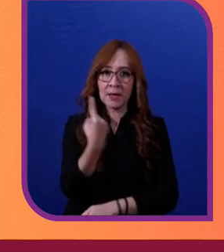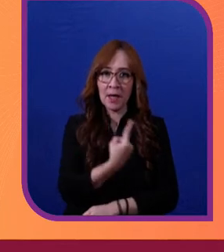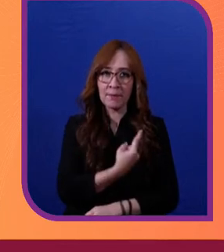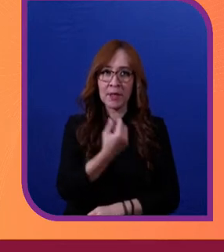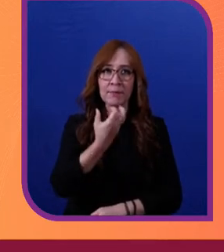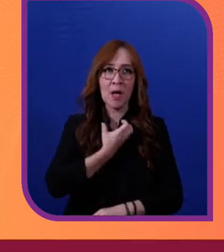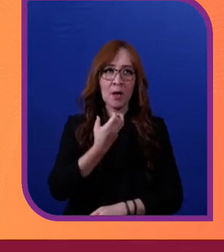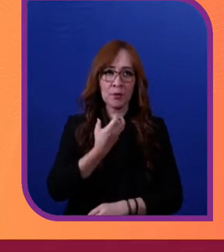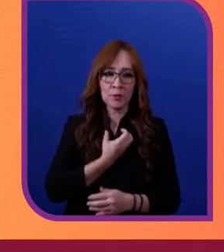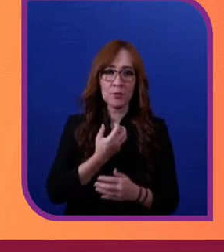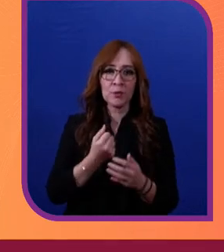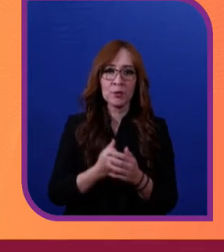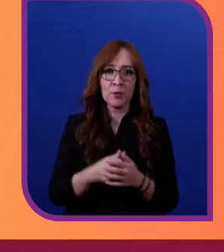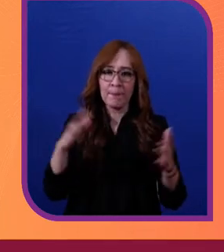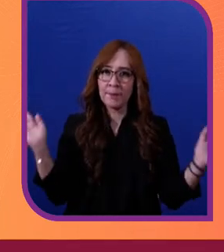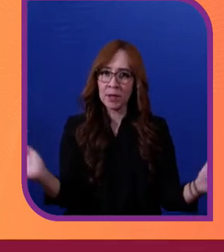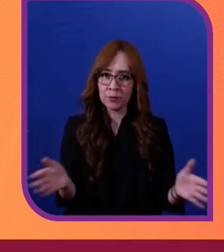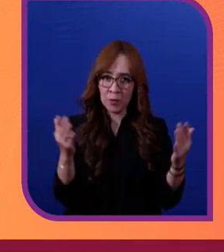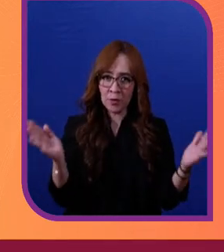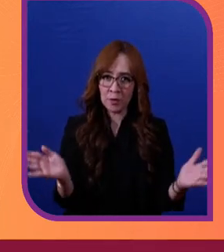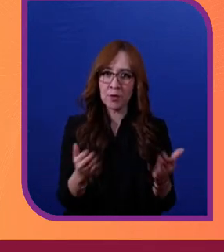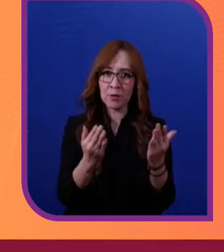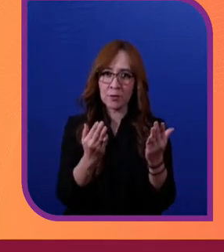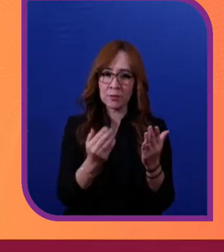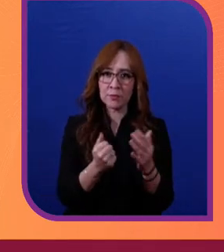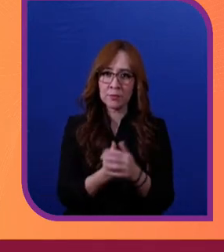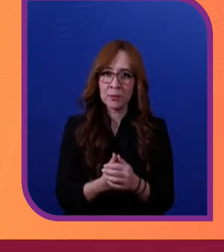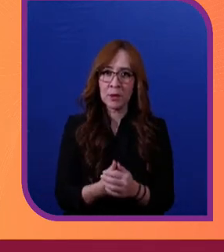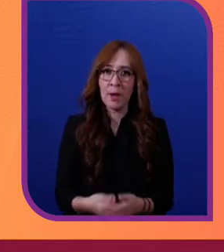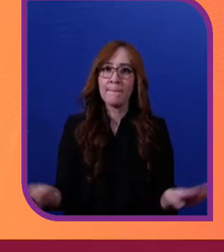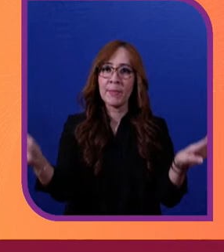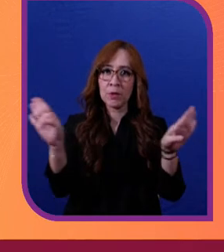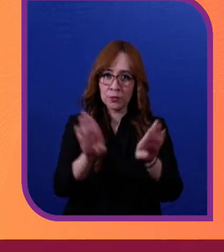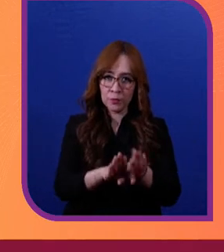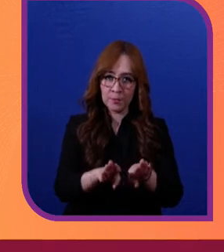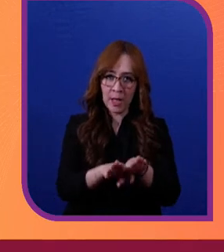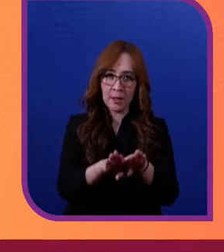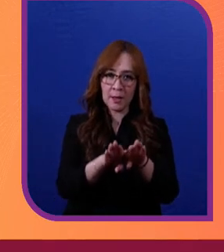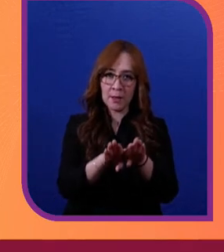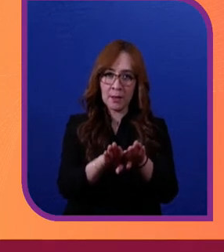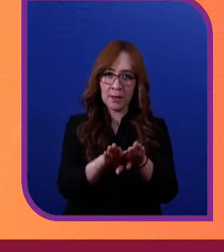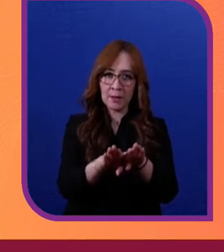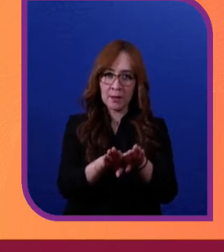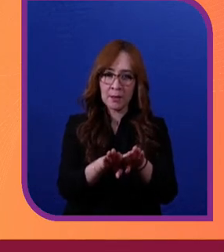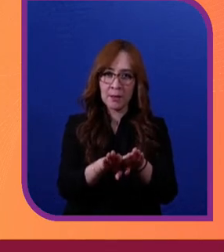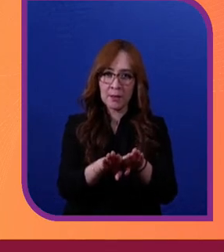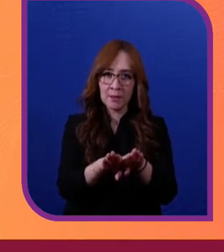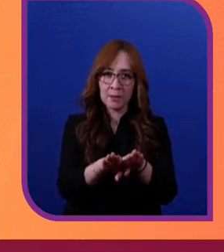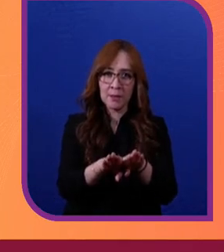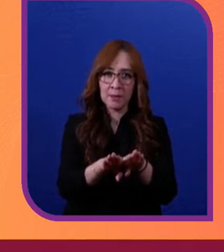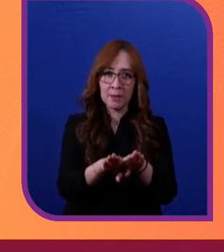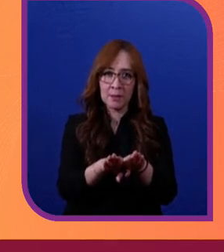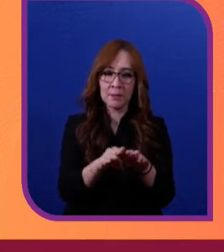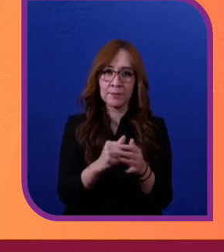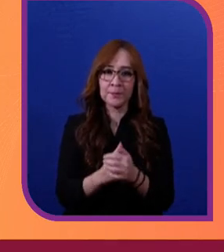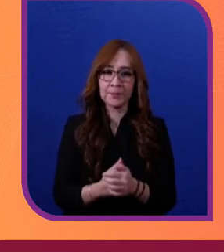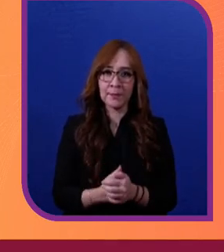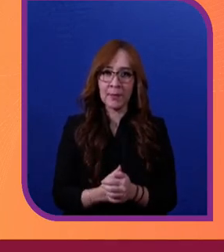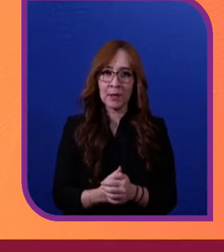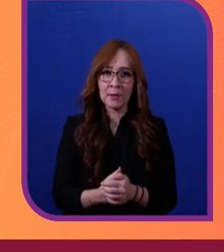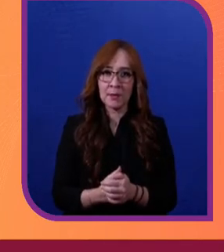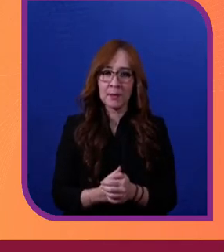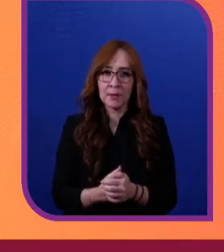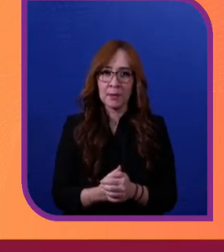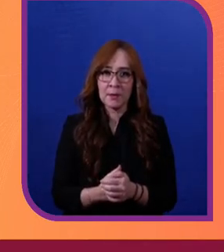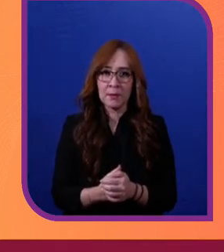file-file power Plants in the energy consumption mechanism and now I want to this post